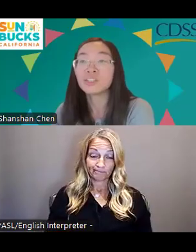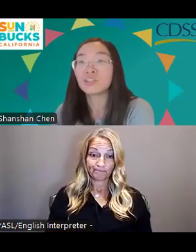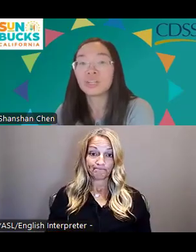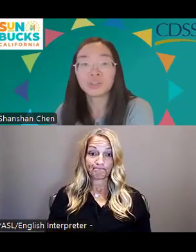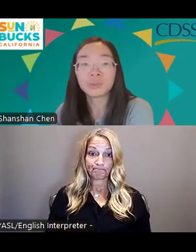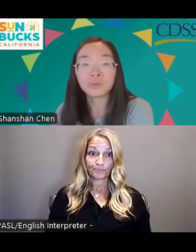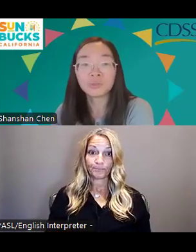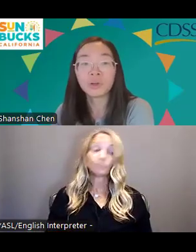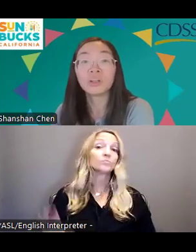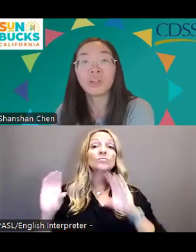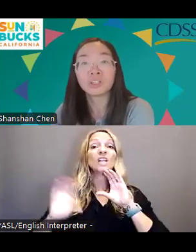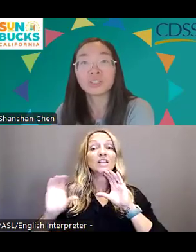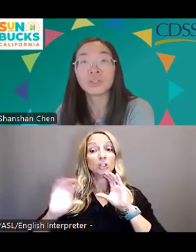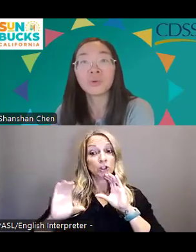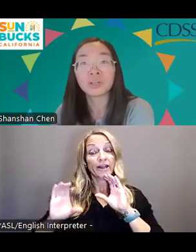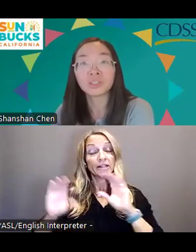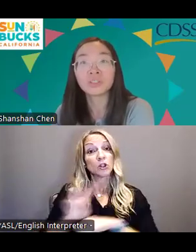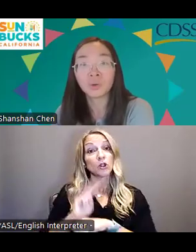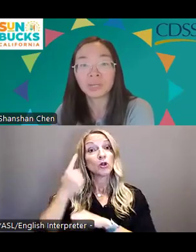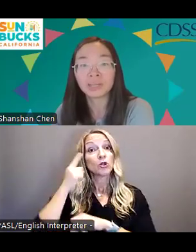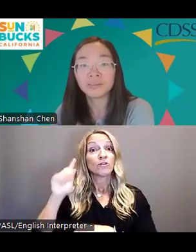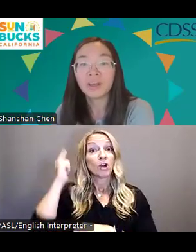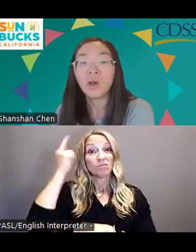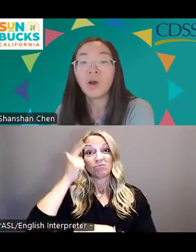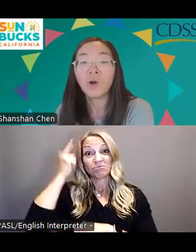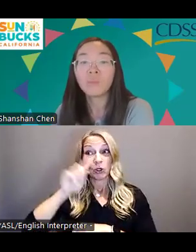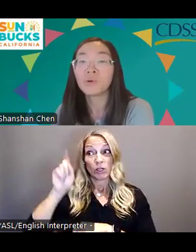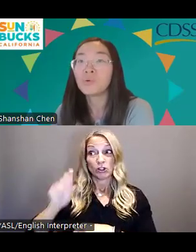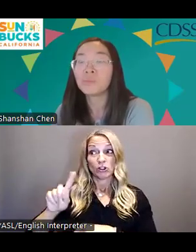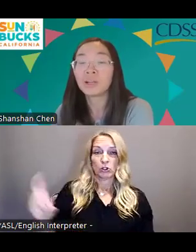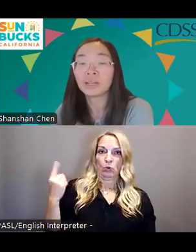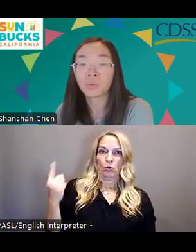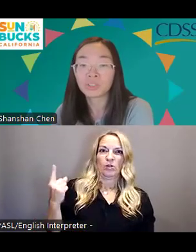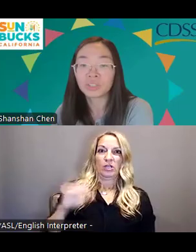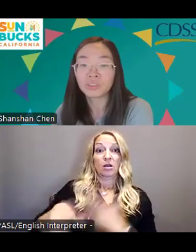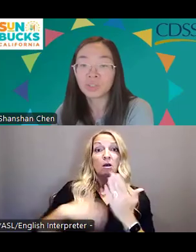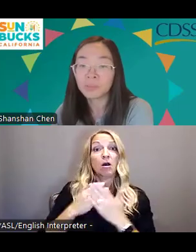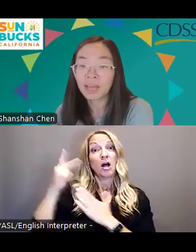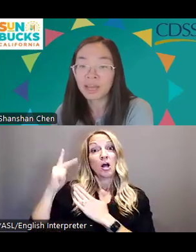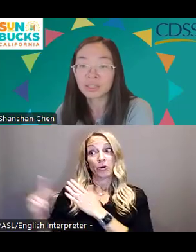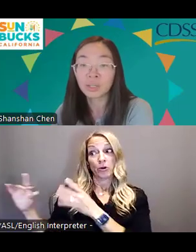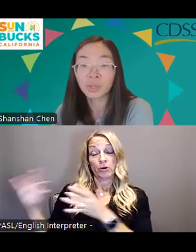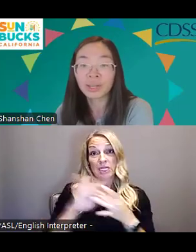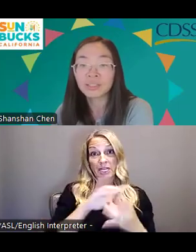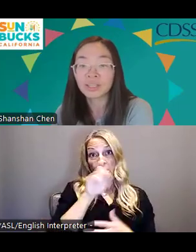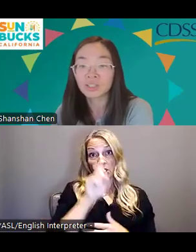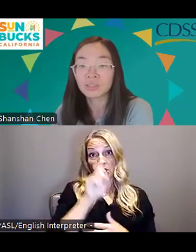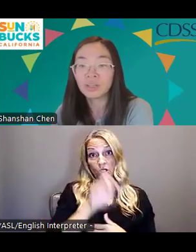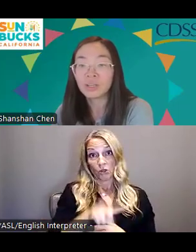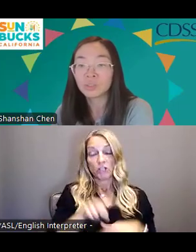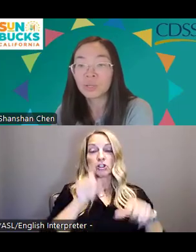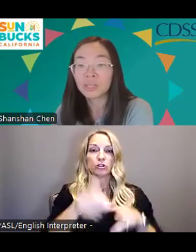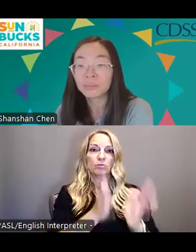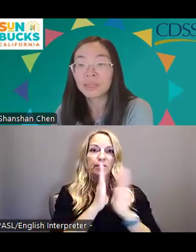chat feature is to be used for logistical questions only. All program-related questions should be asked in the Q&A